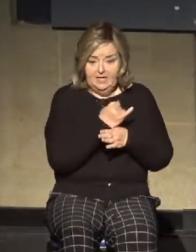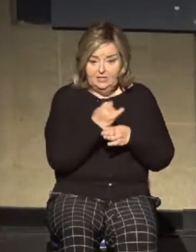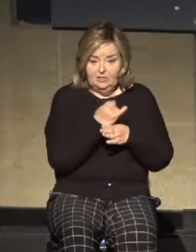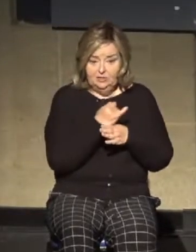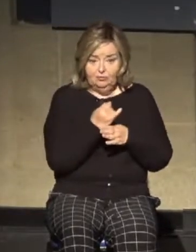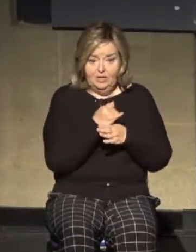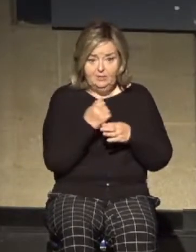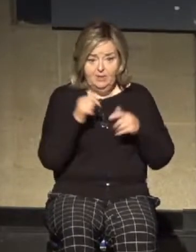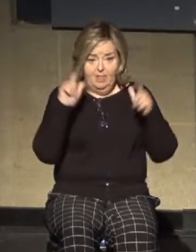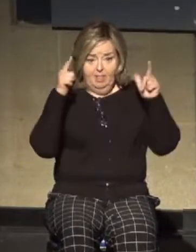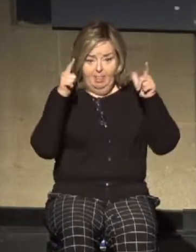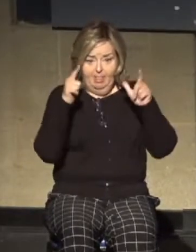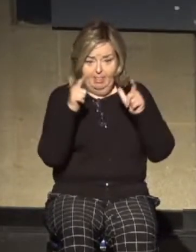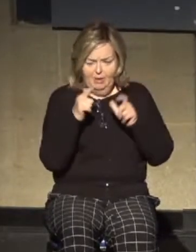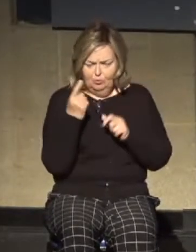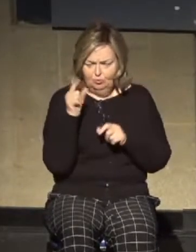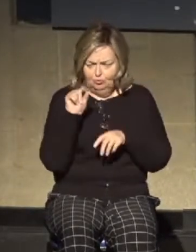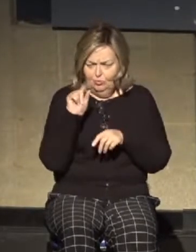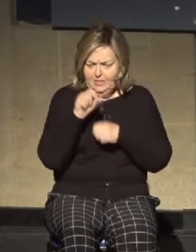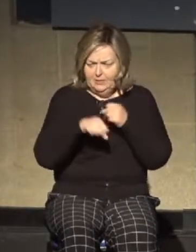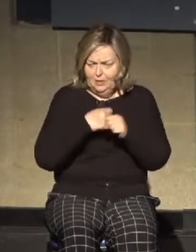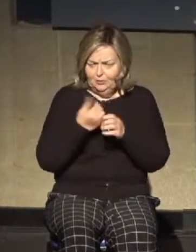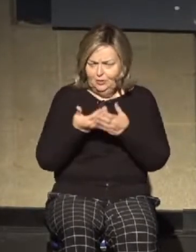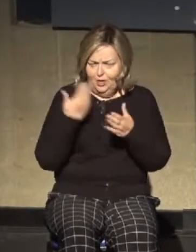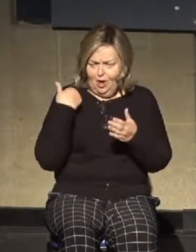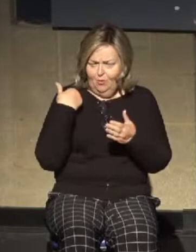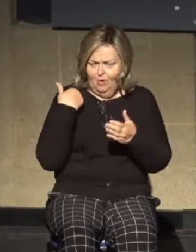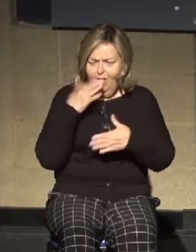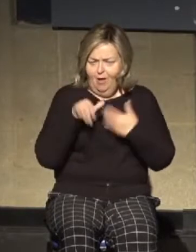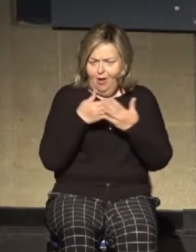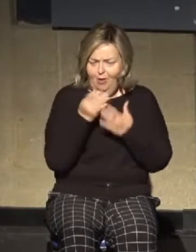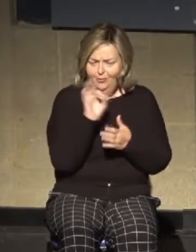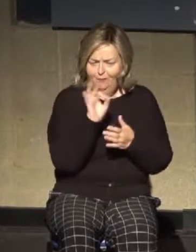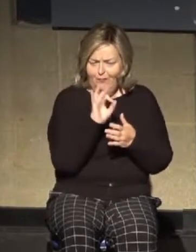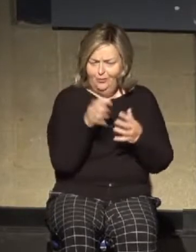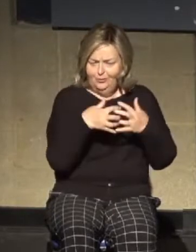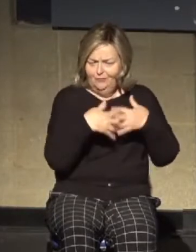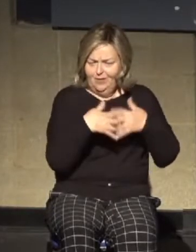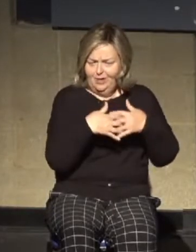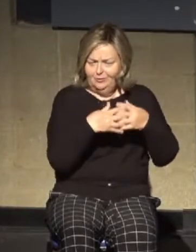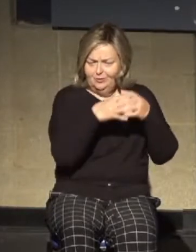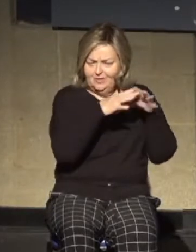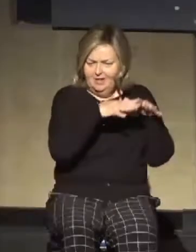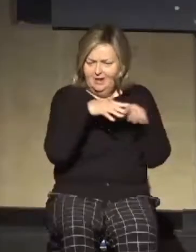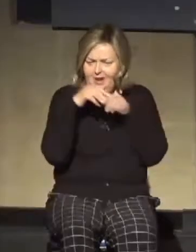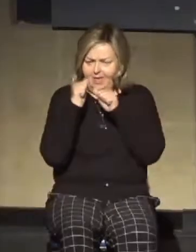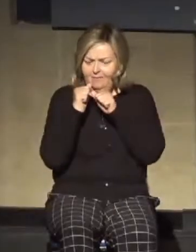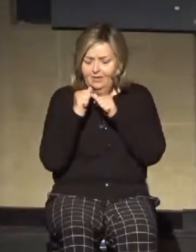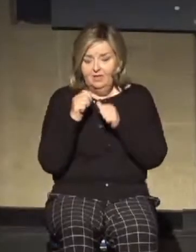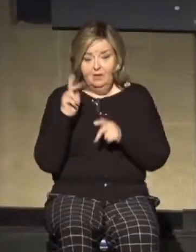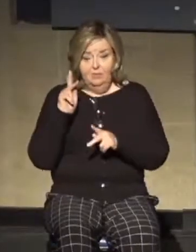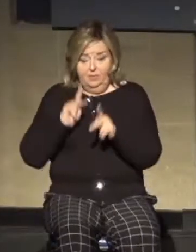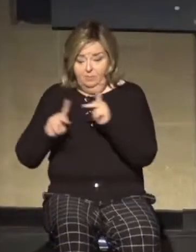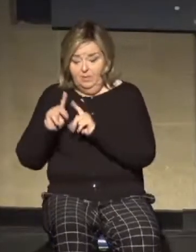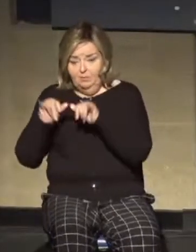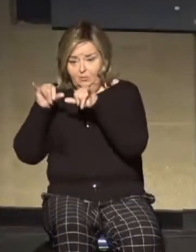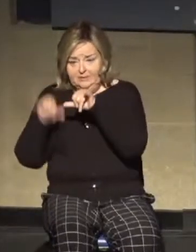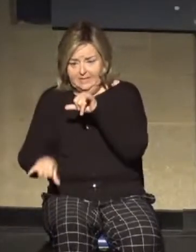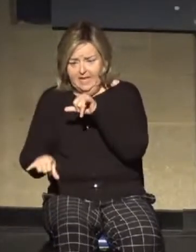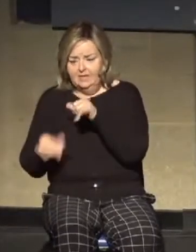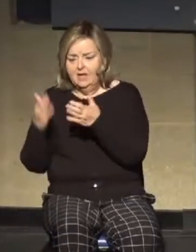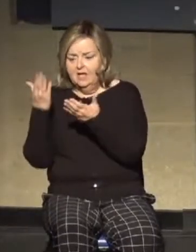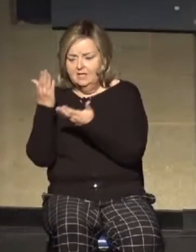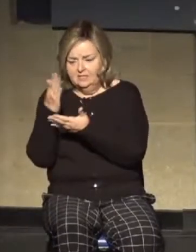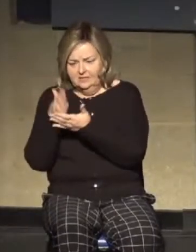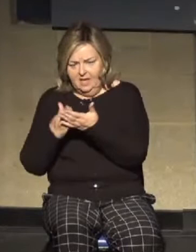started to decline about 20 years ago, most of the people here stayed. Some went back to school, some looked for